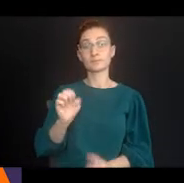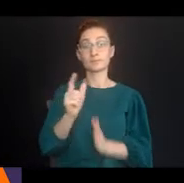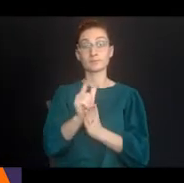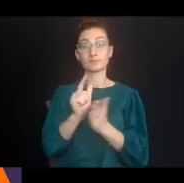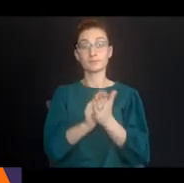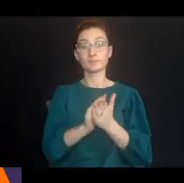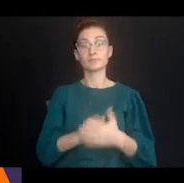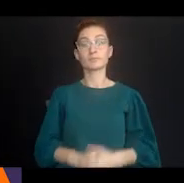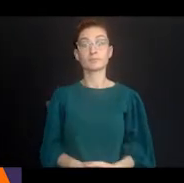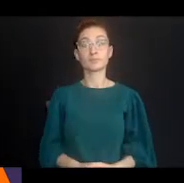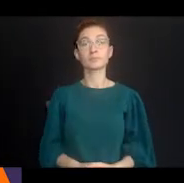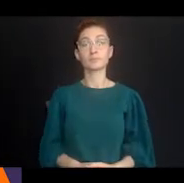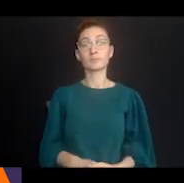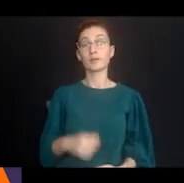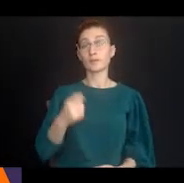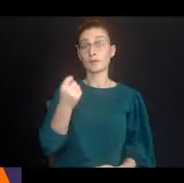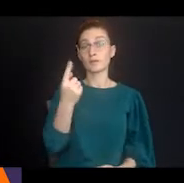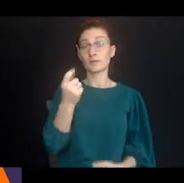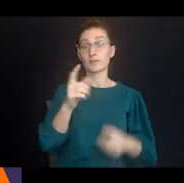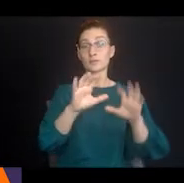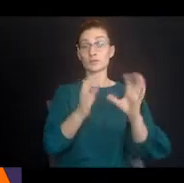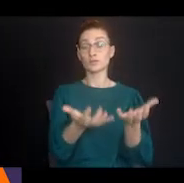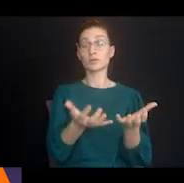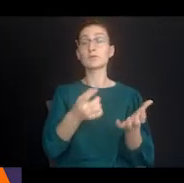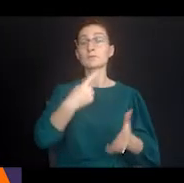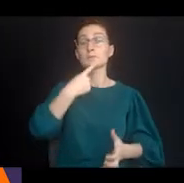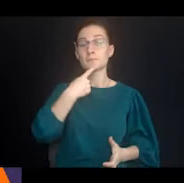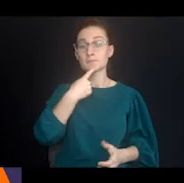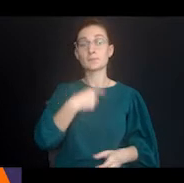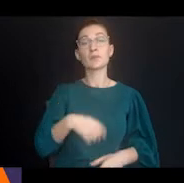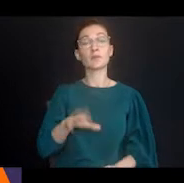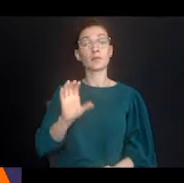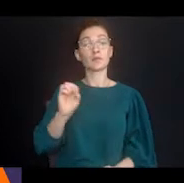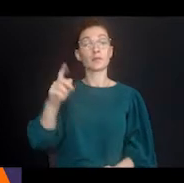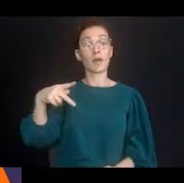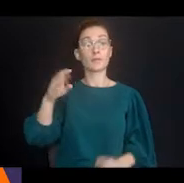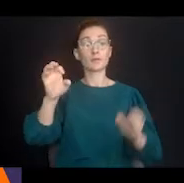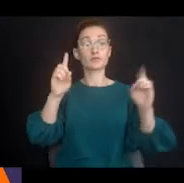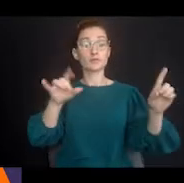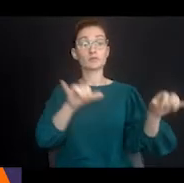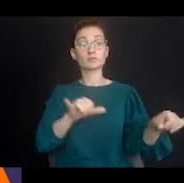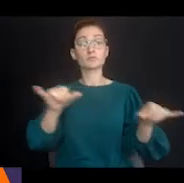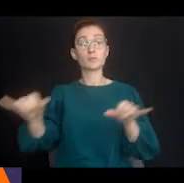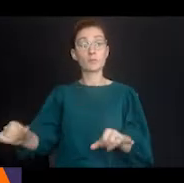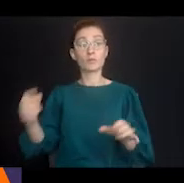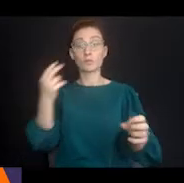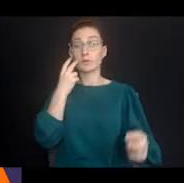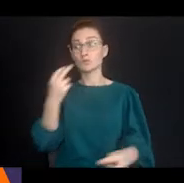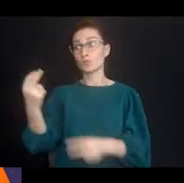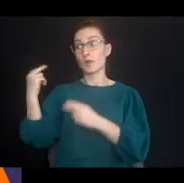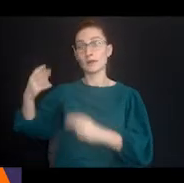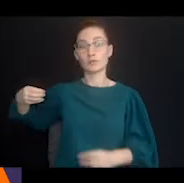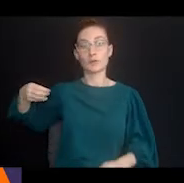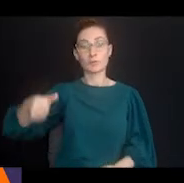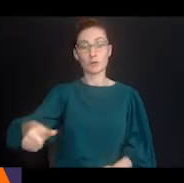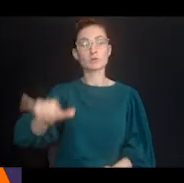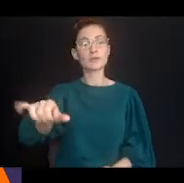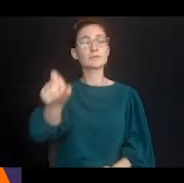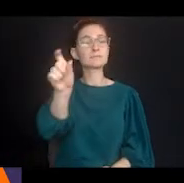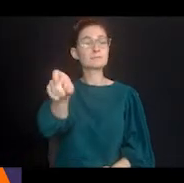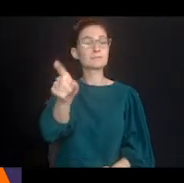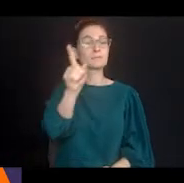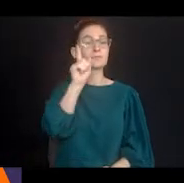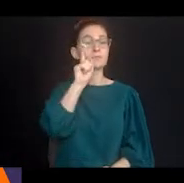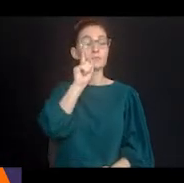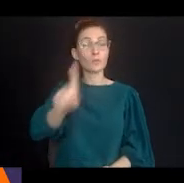Case law. A case out of the 11th Circuit held that compensatory education, like retroactive reimbursement, is necessary